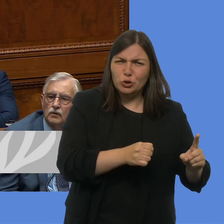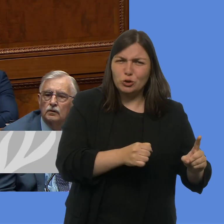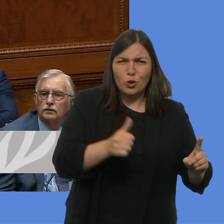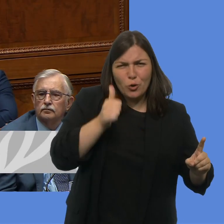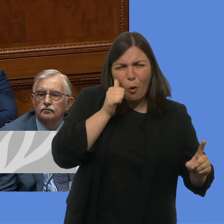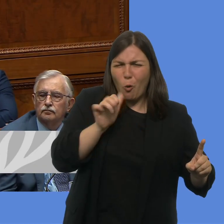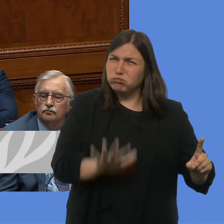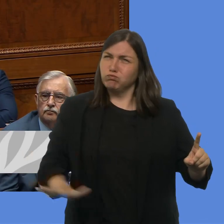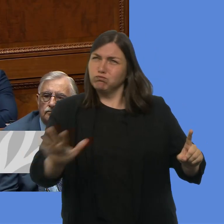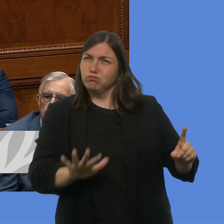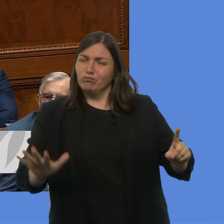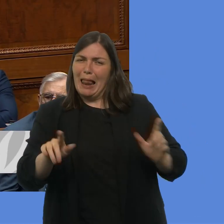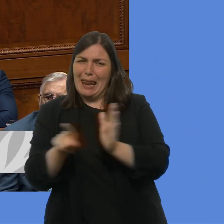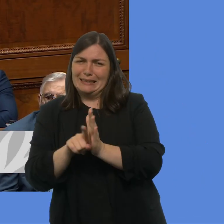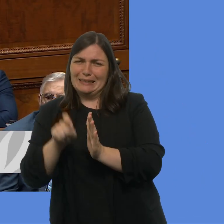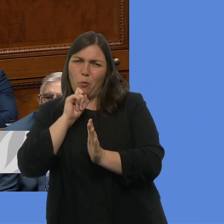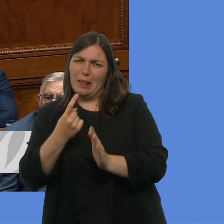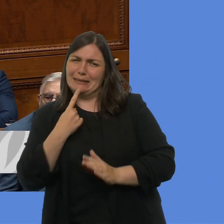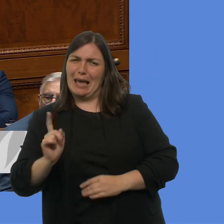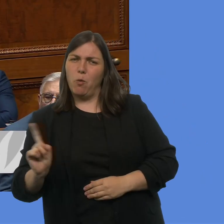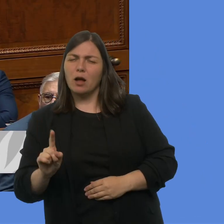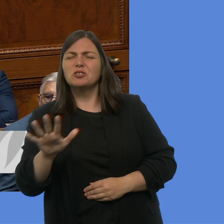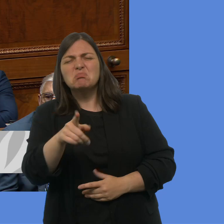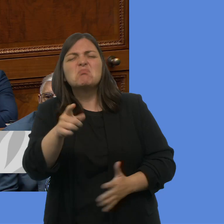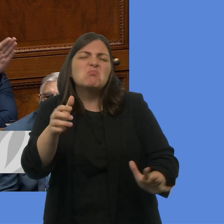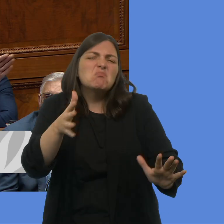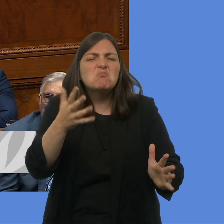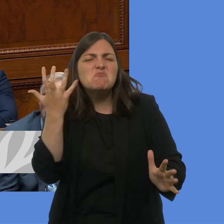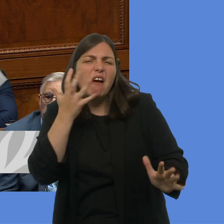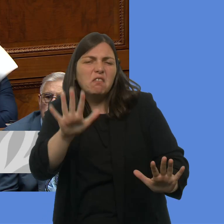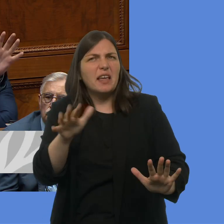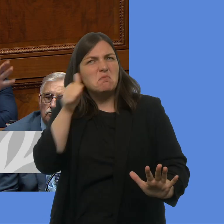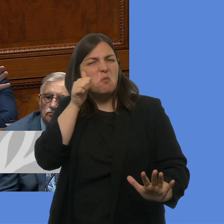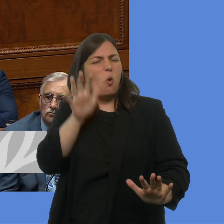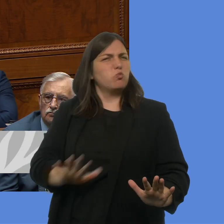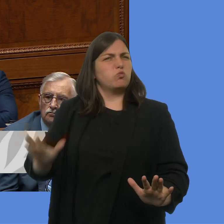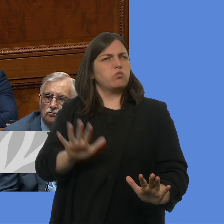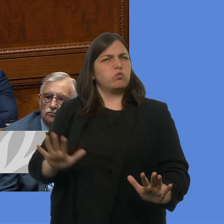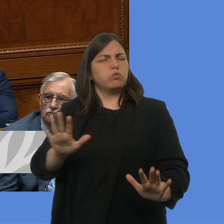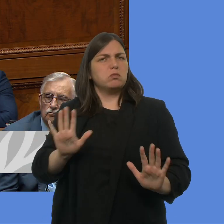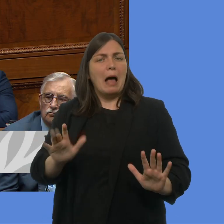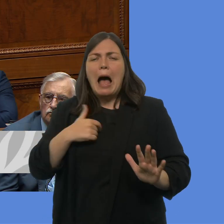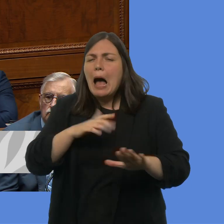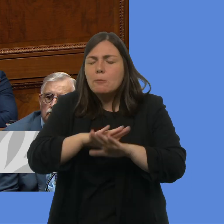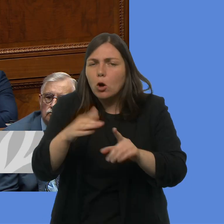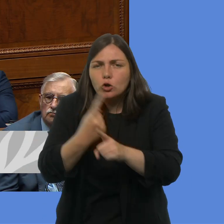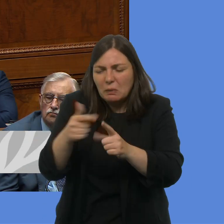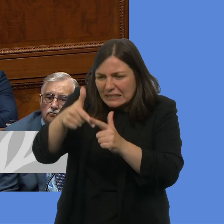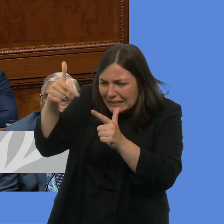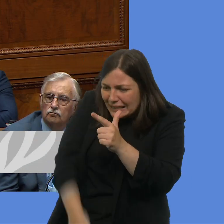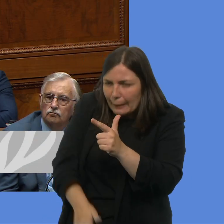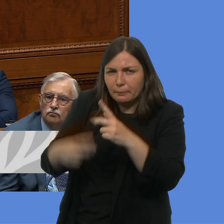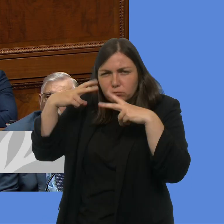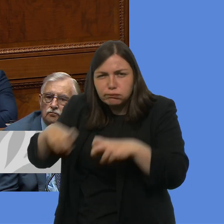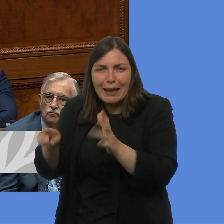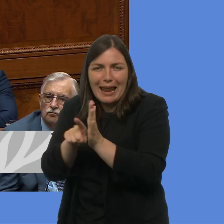going to say. Therefore, you'd be able to stand up and say, this whole process, and I'm talking process, not legislation, the whole process